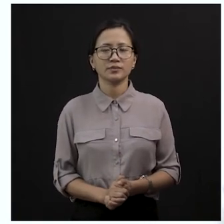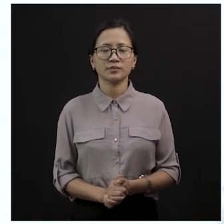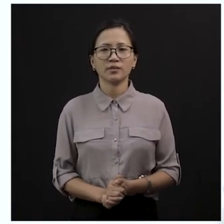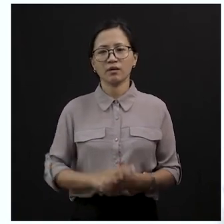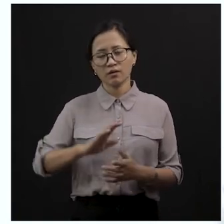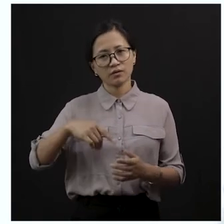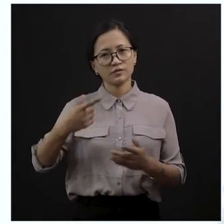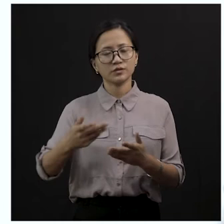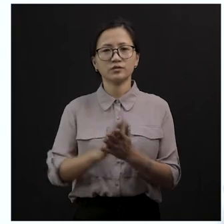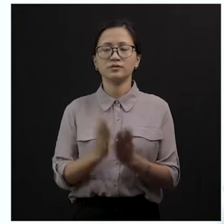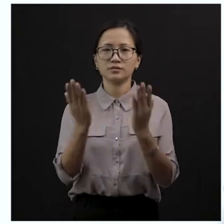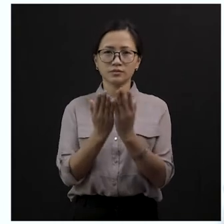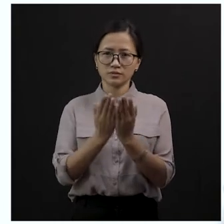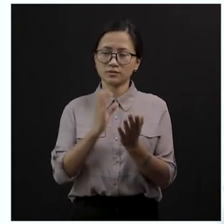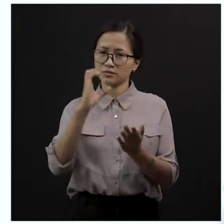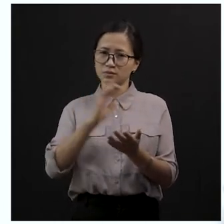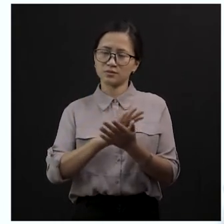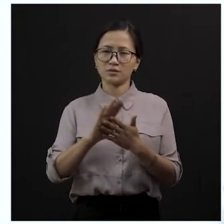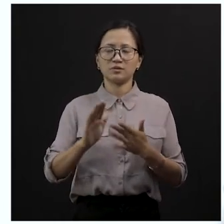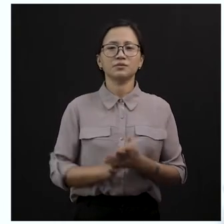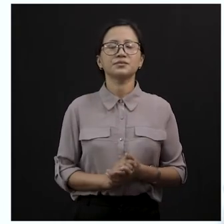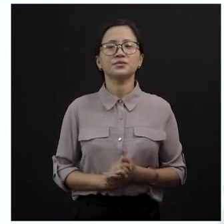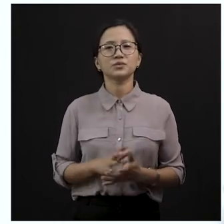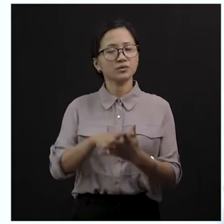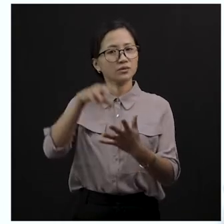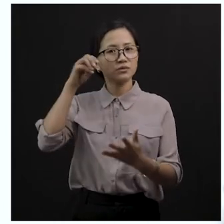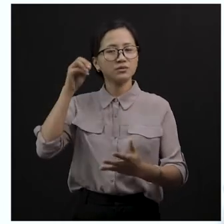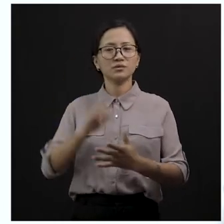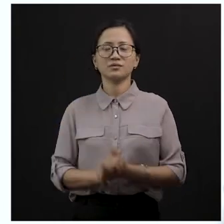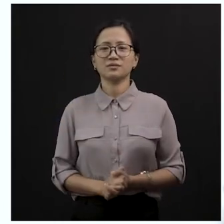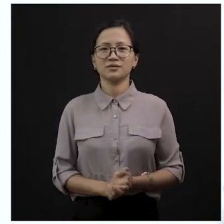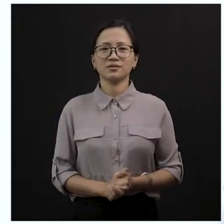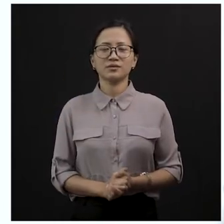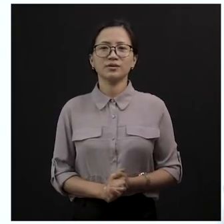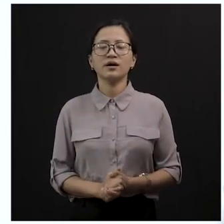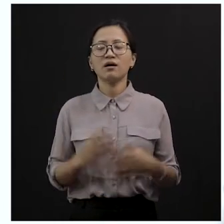after reading this chapter, we will learn